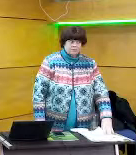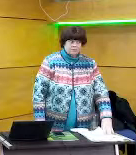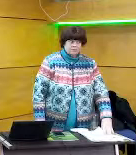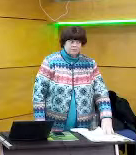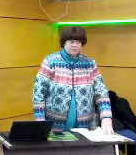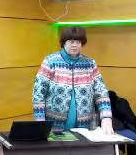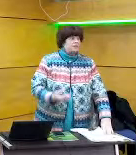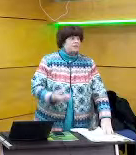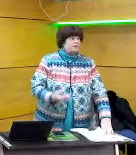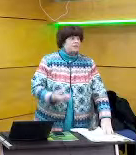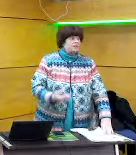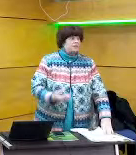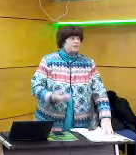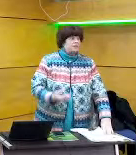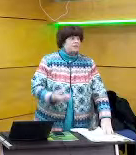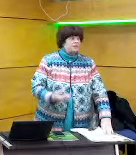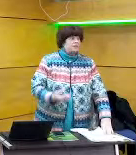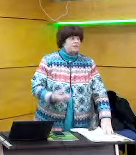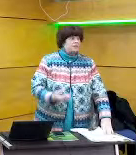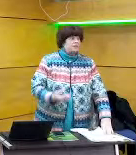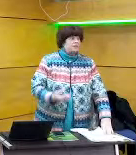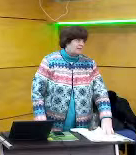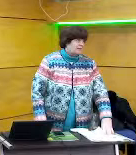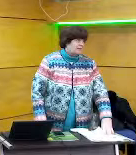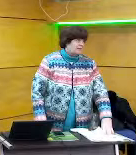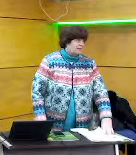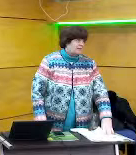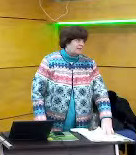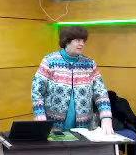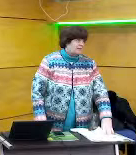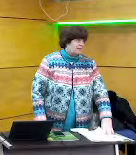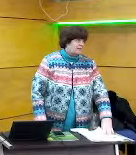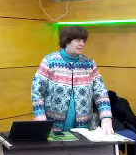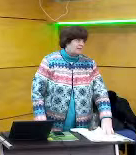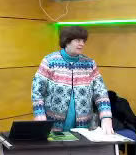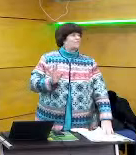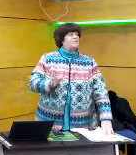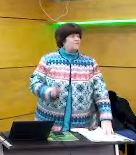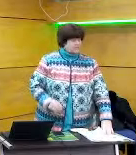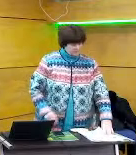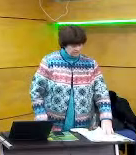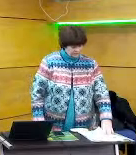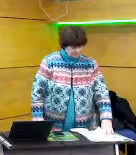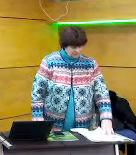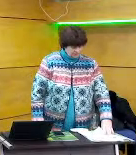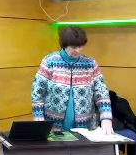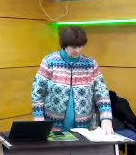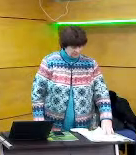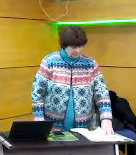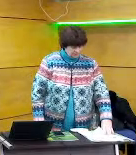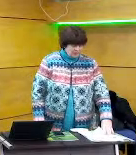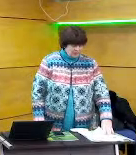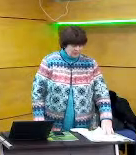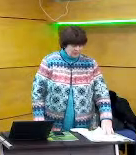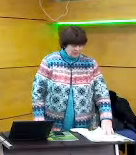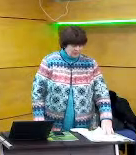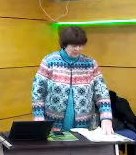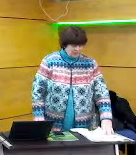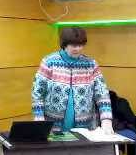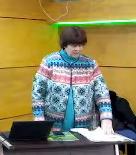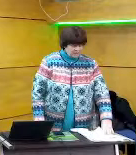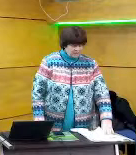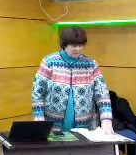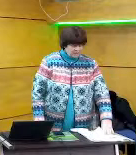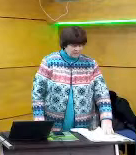Somehow it's become not popular to do that. They want more thematic, fun things to do.